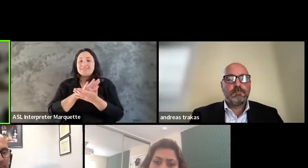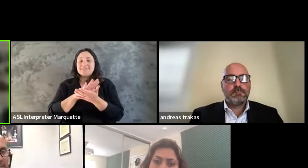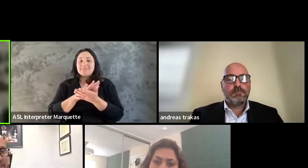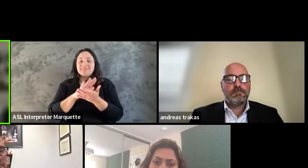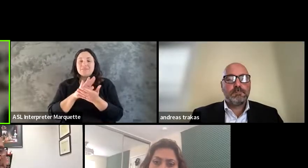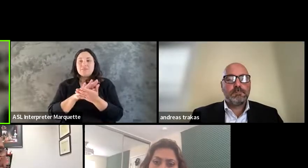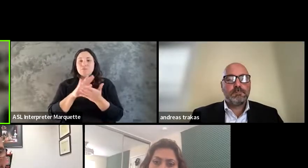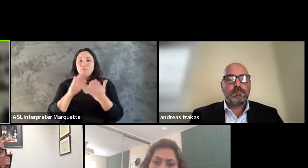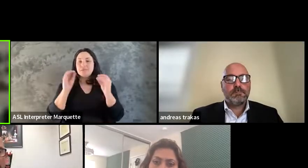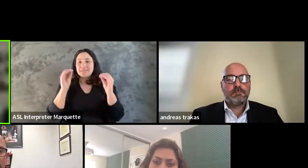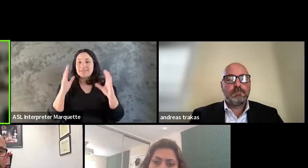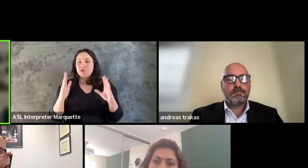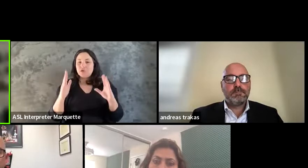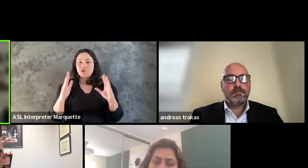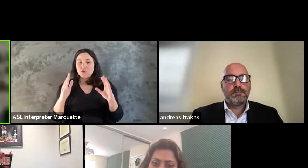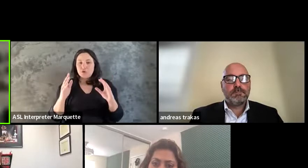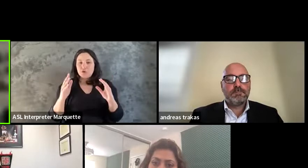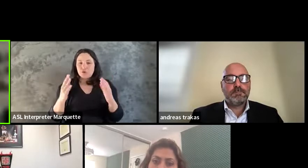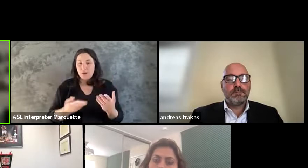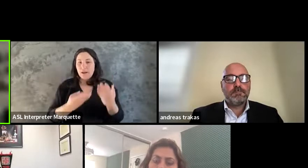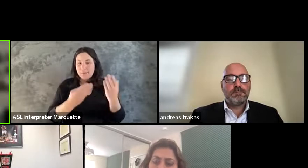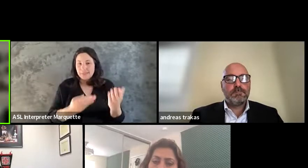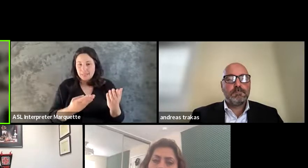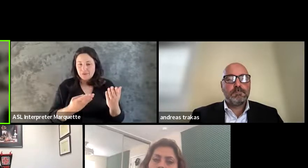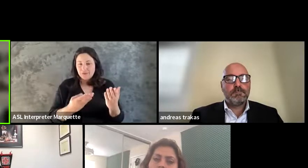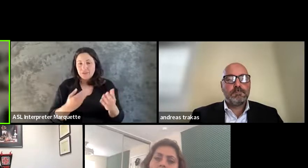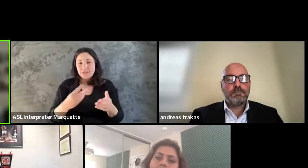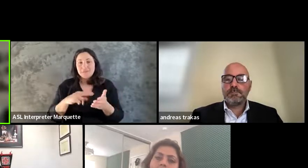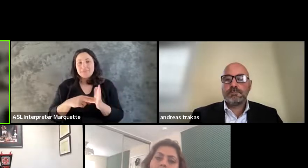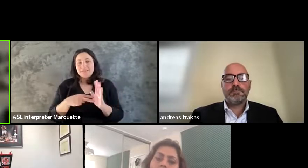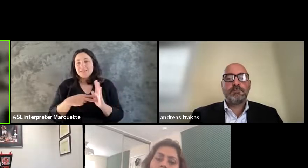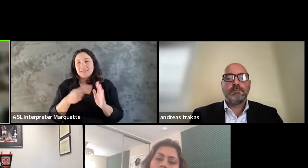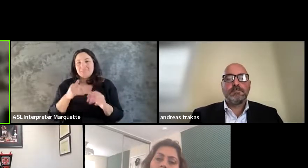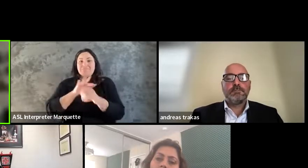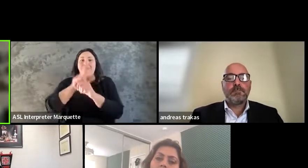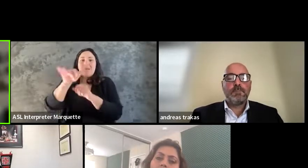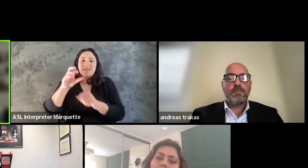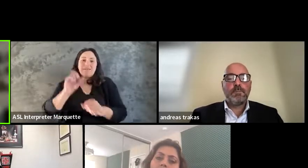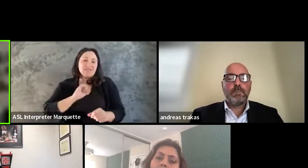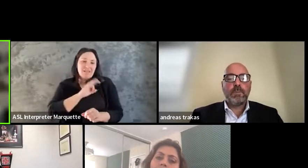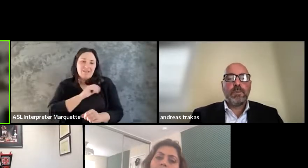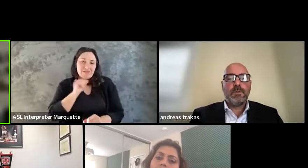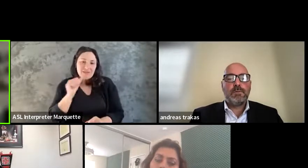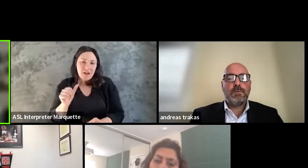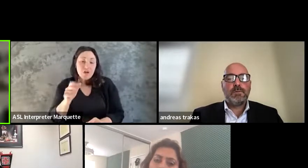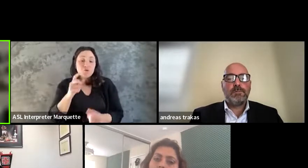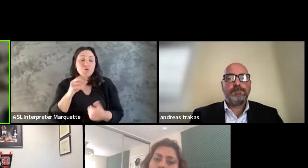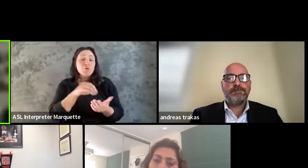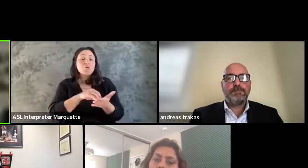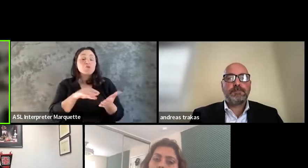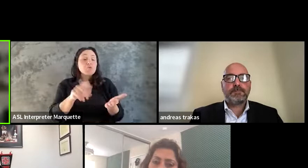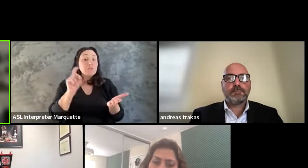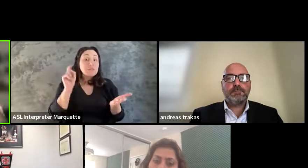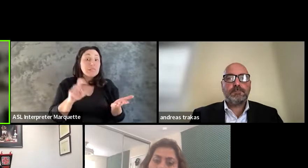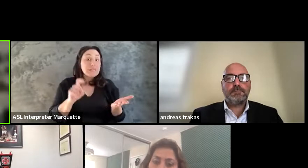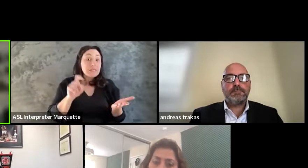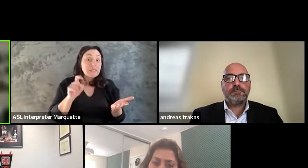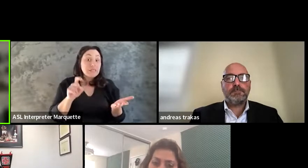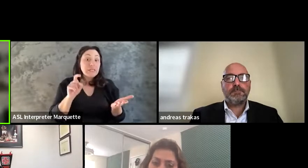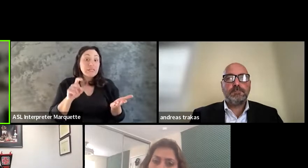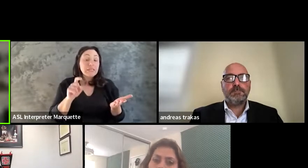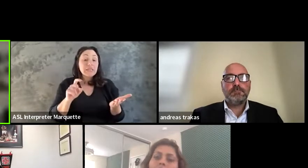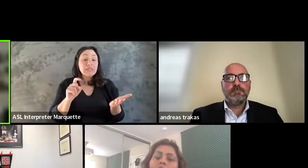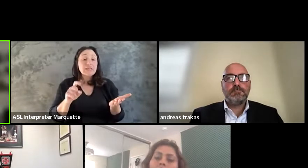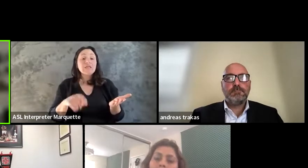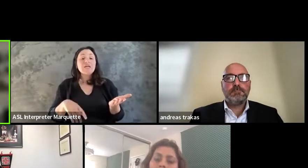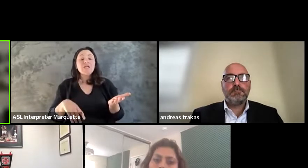endless staffing for that. So we really start with those students we really feel would need it the most, and that's who we're reaching out